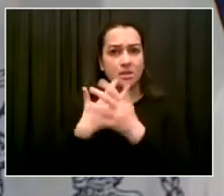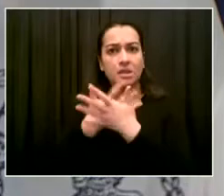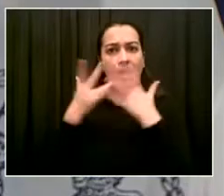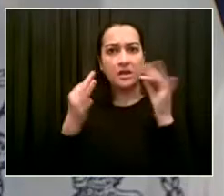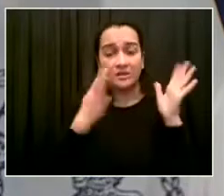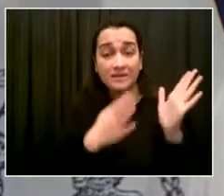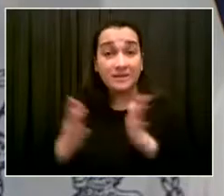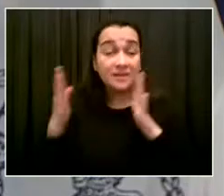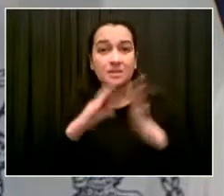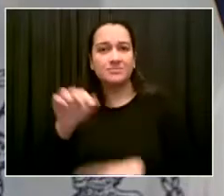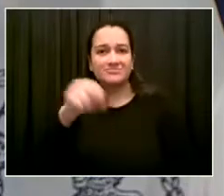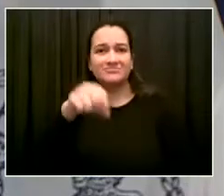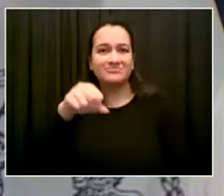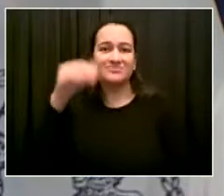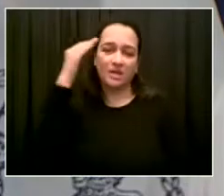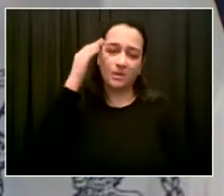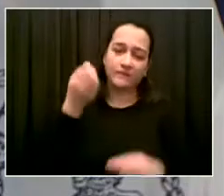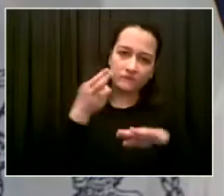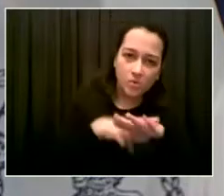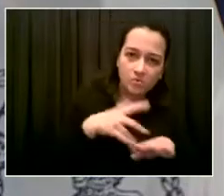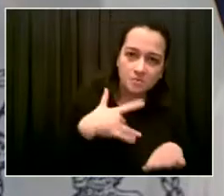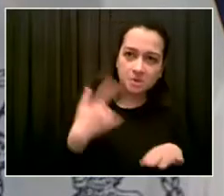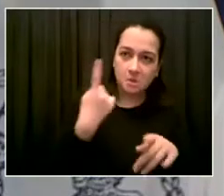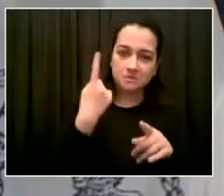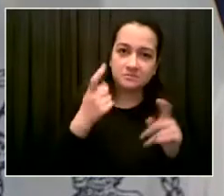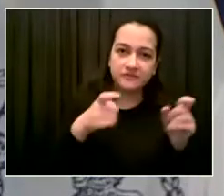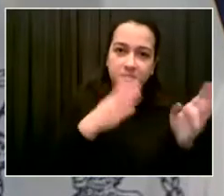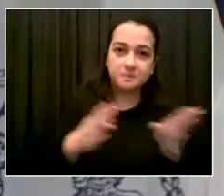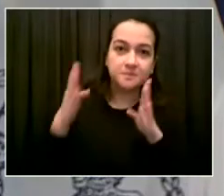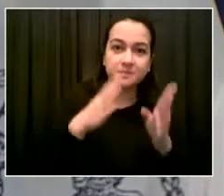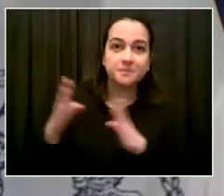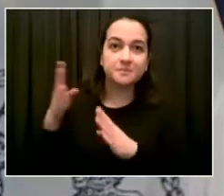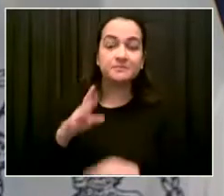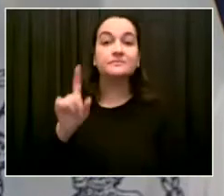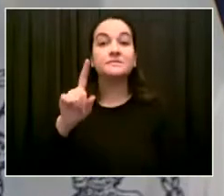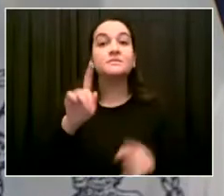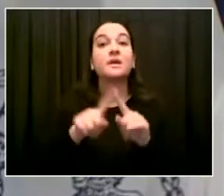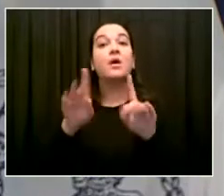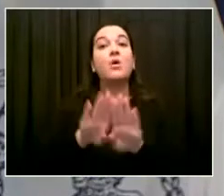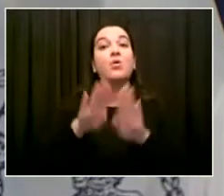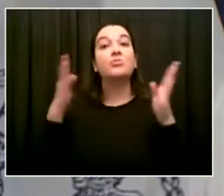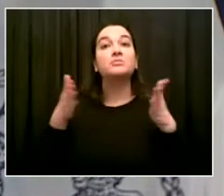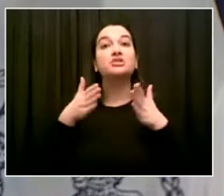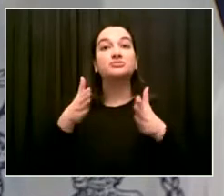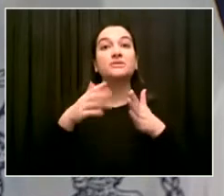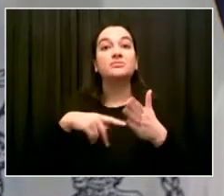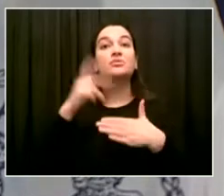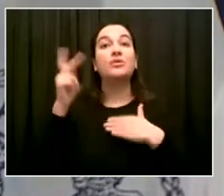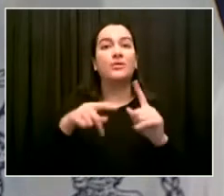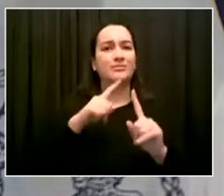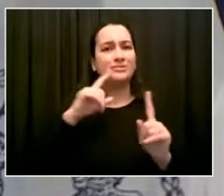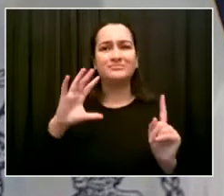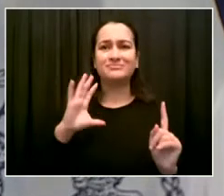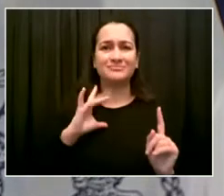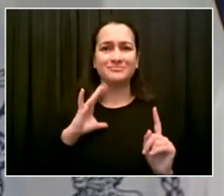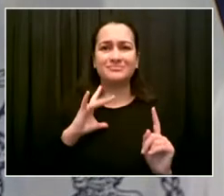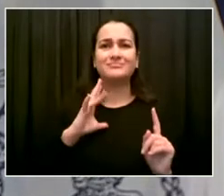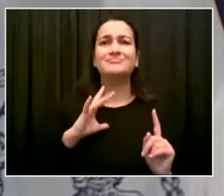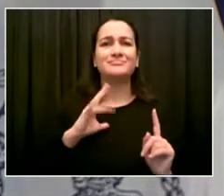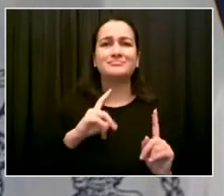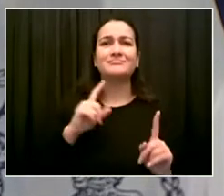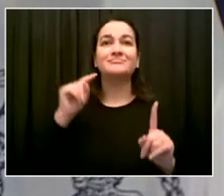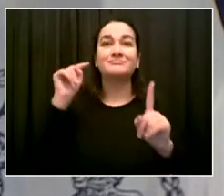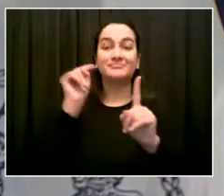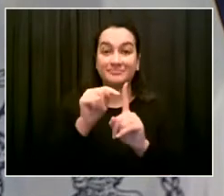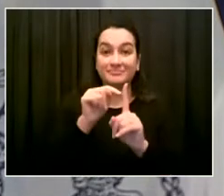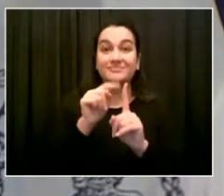And in the current form, it's offered a lot of opportunity for people to be outdoors and have a very positive experience, but